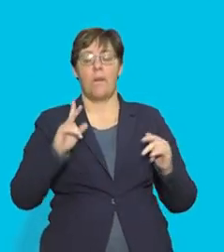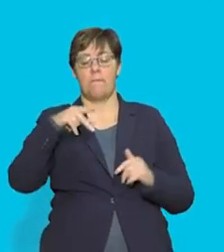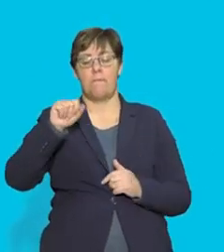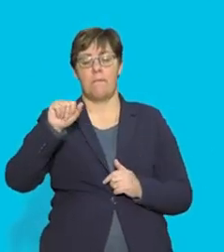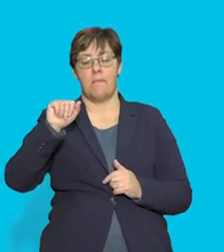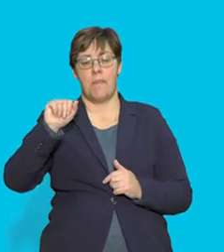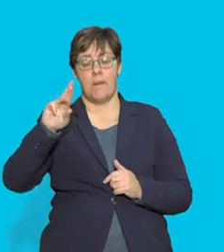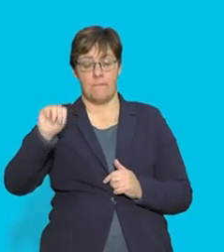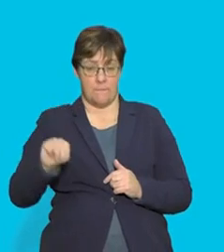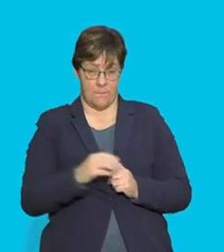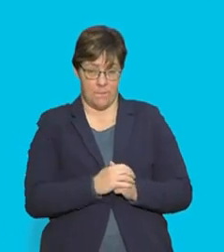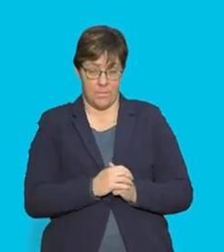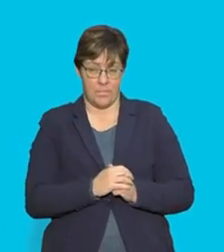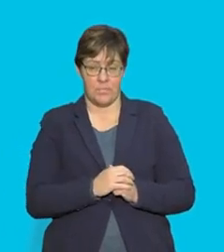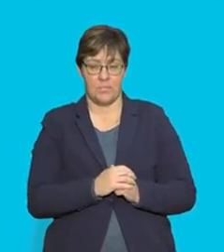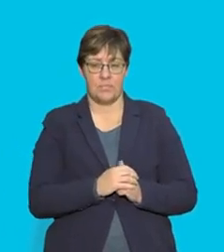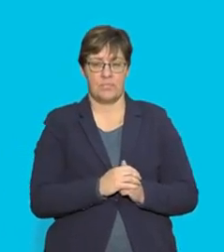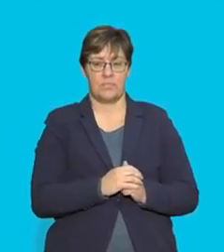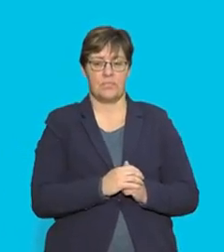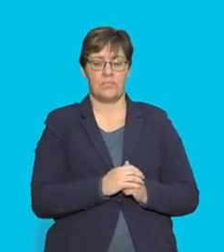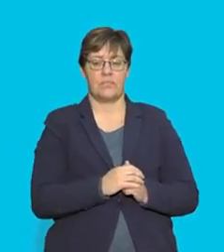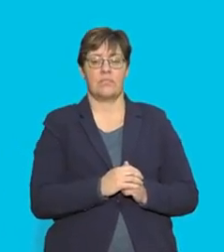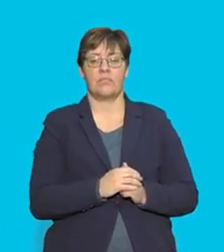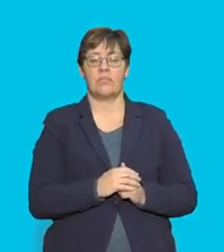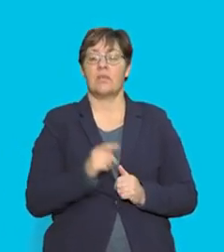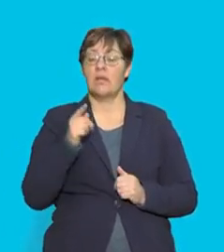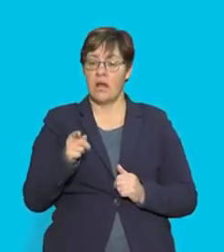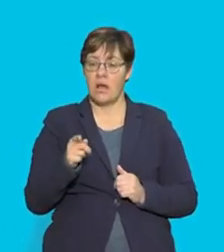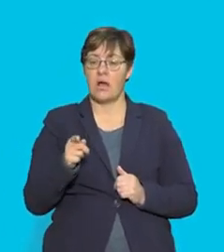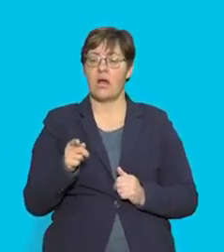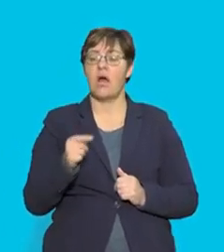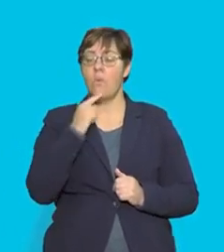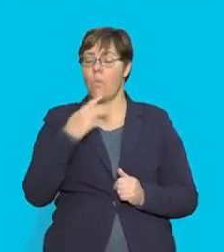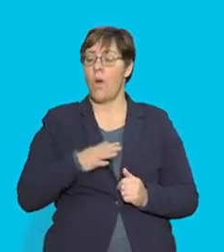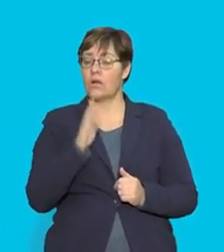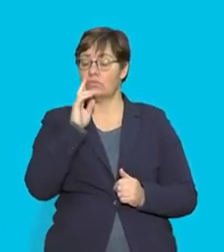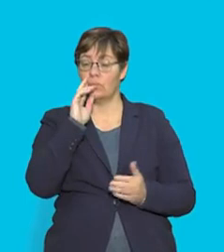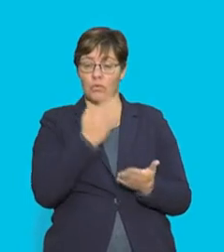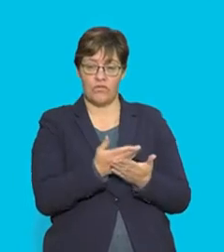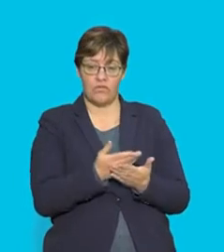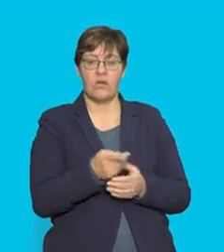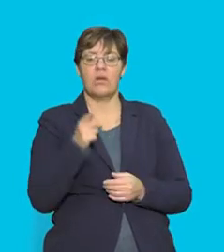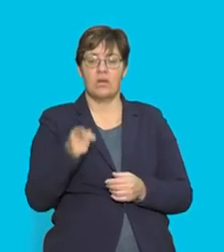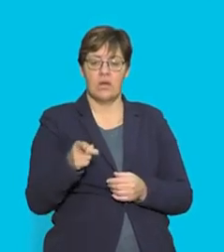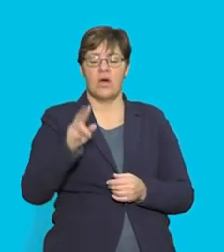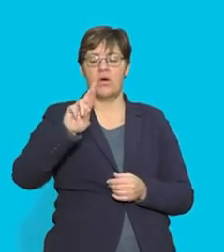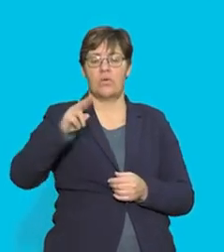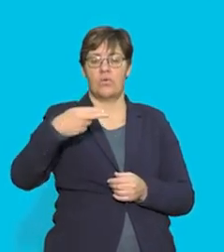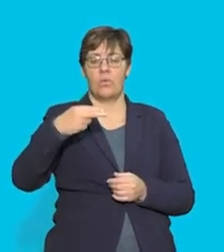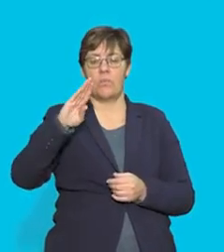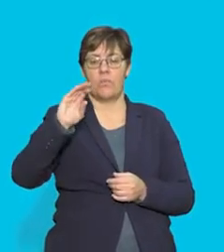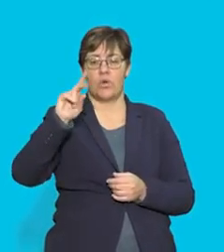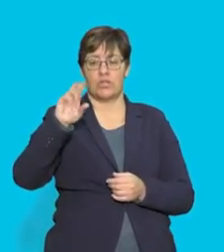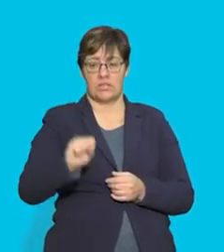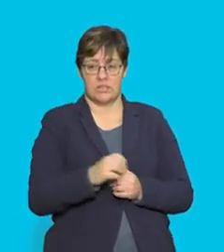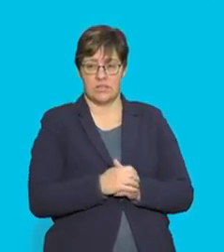a parallelogram, right? And then what do I now want to do? I want to prove that this is a